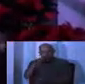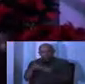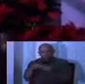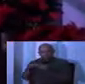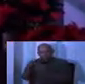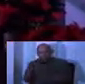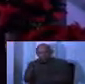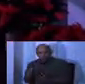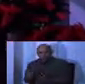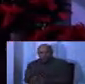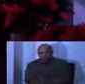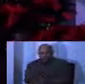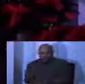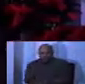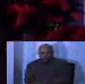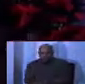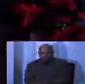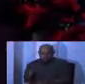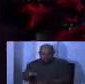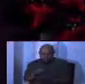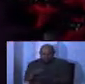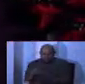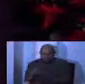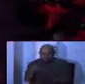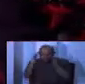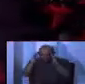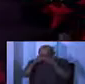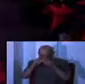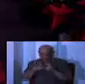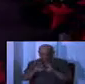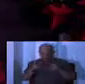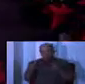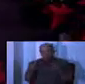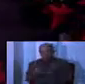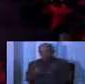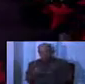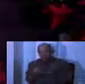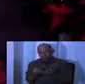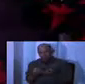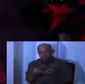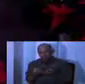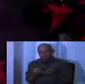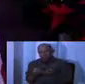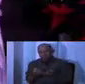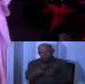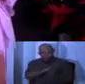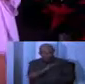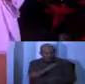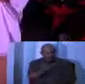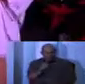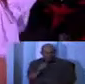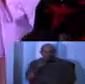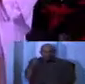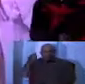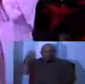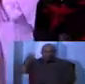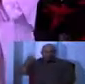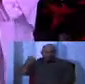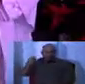was Dobson this week, from Focus on the Family, who said that the shootings in